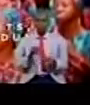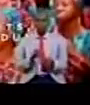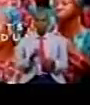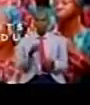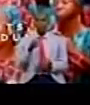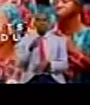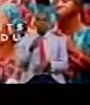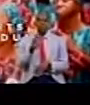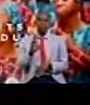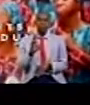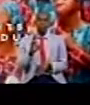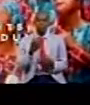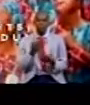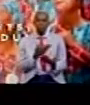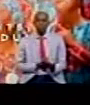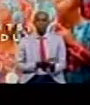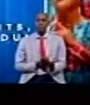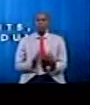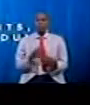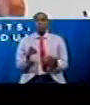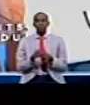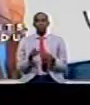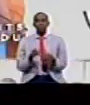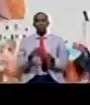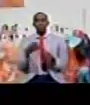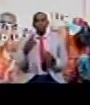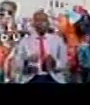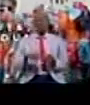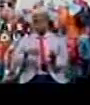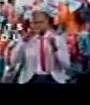them away from us. And then,